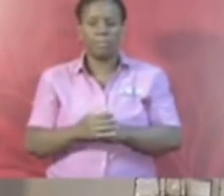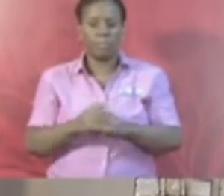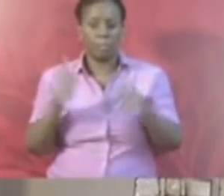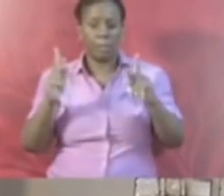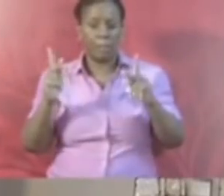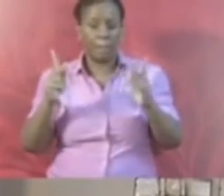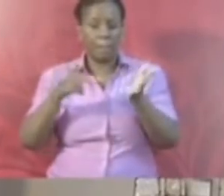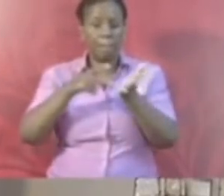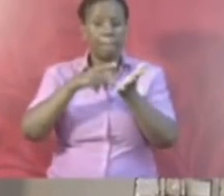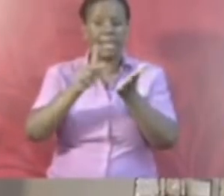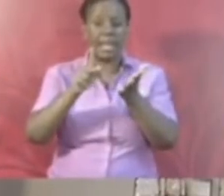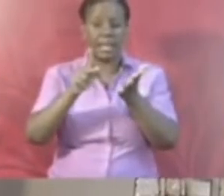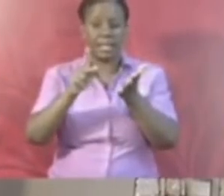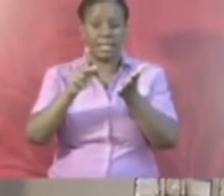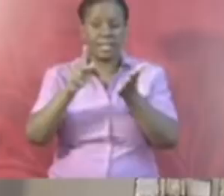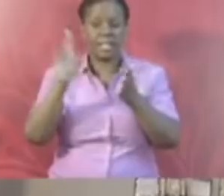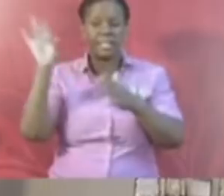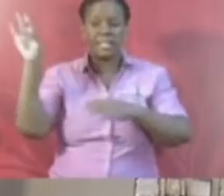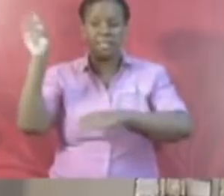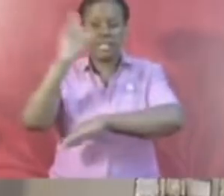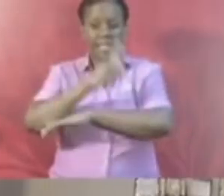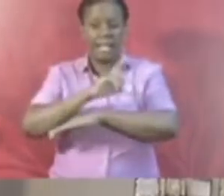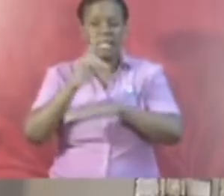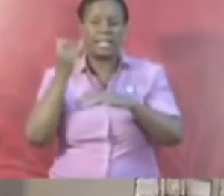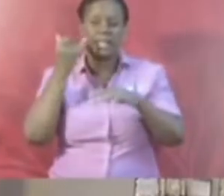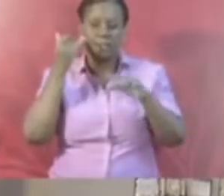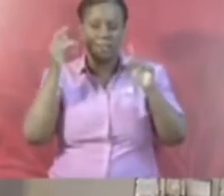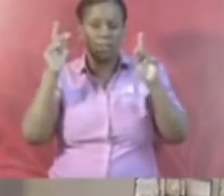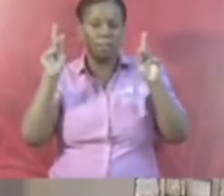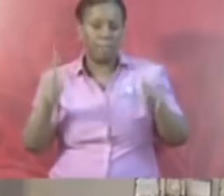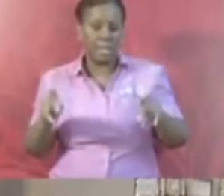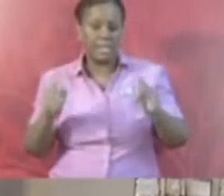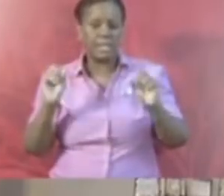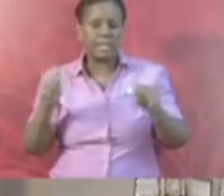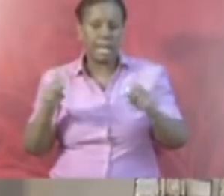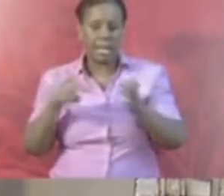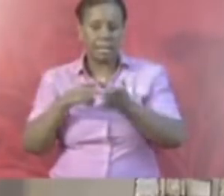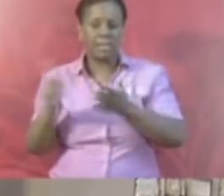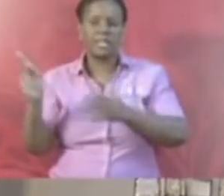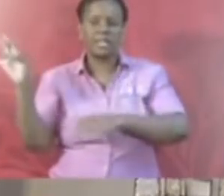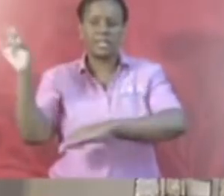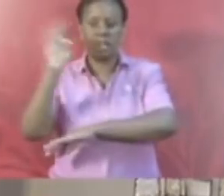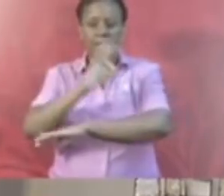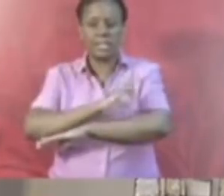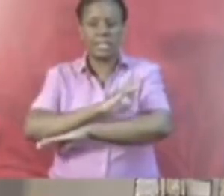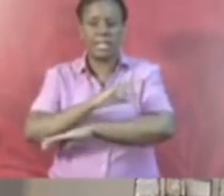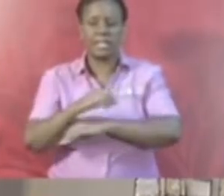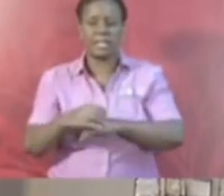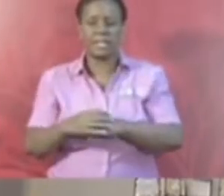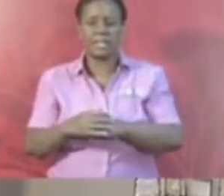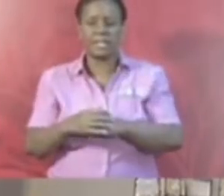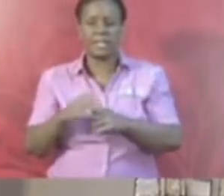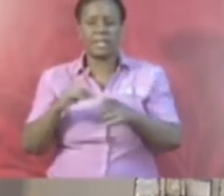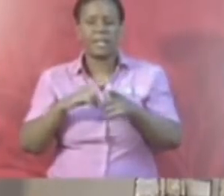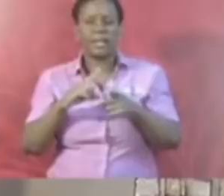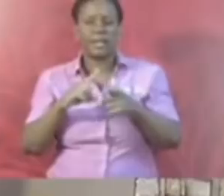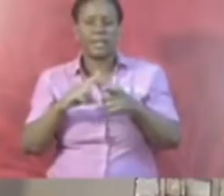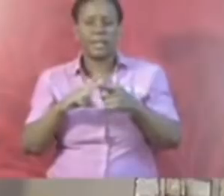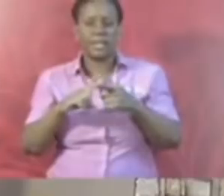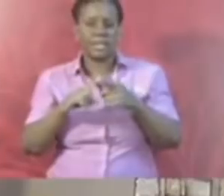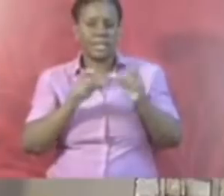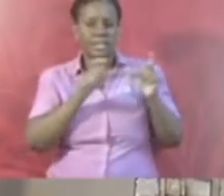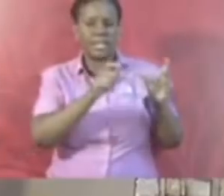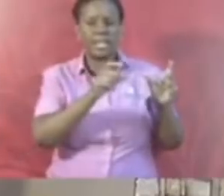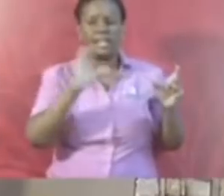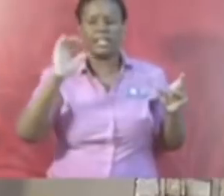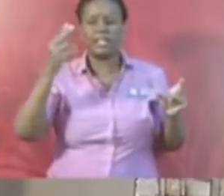7-day quarantine, which would assist because, of course, there's limited room still on the state quarantine side, the Chancellor Hotel and the